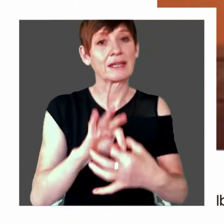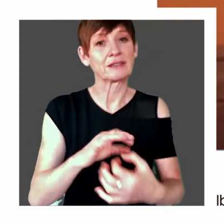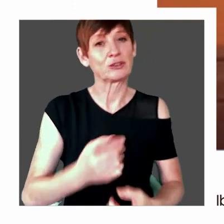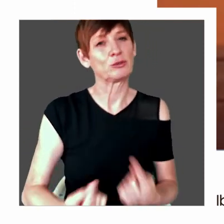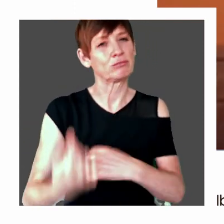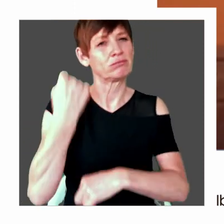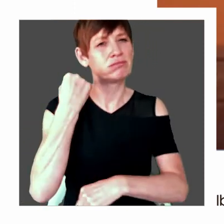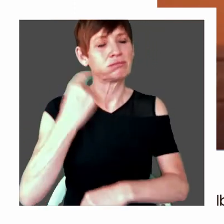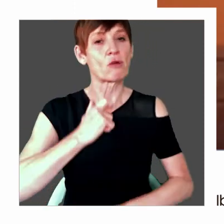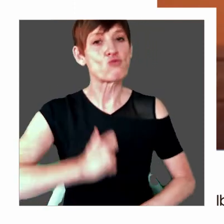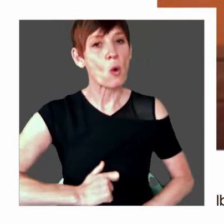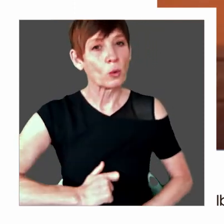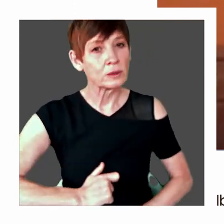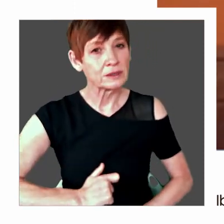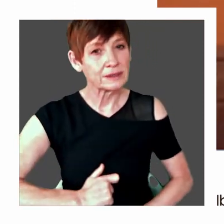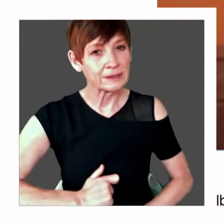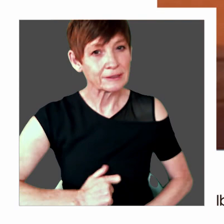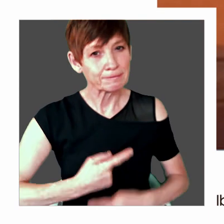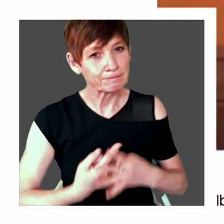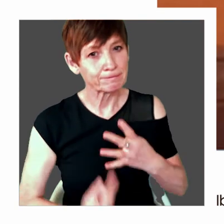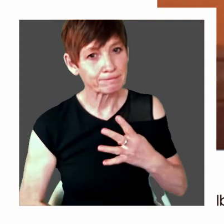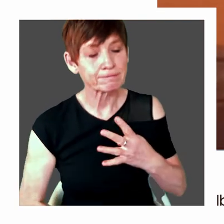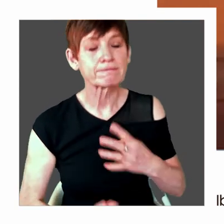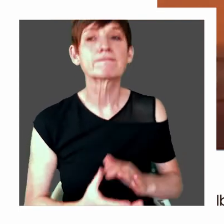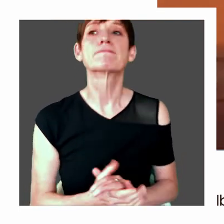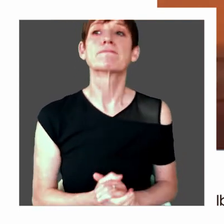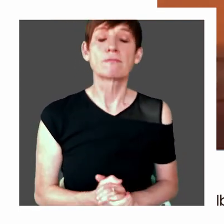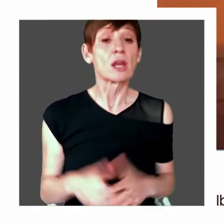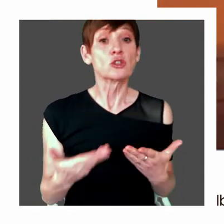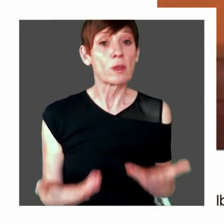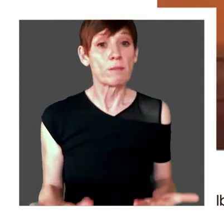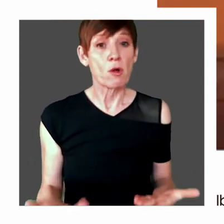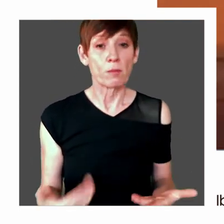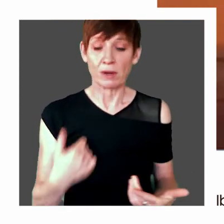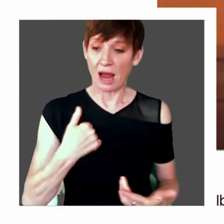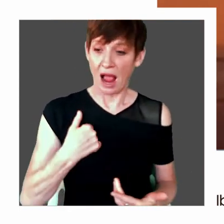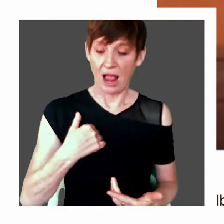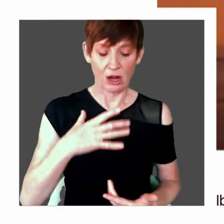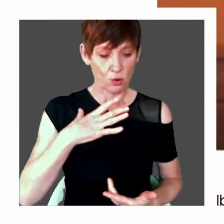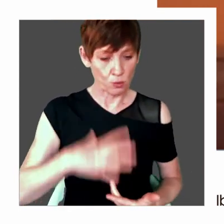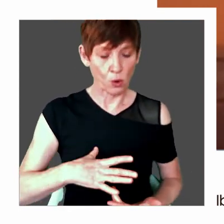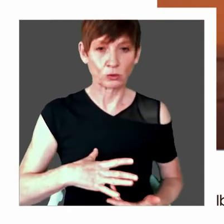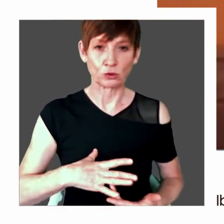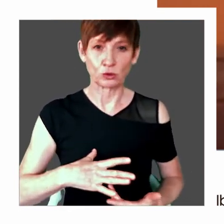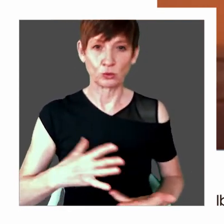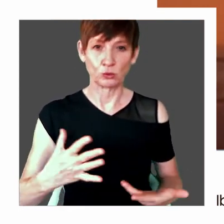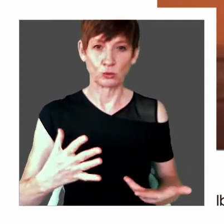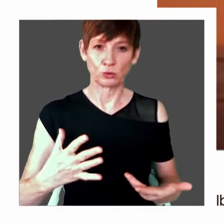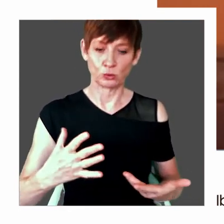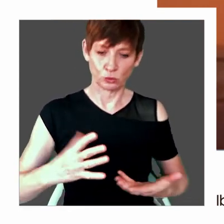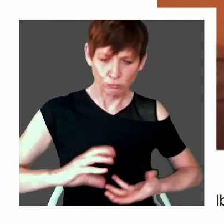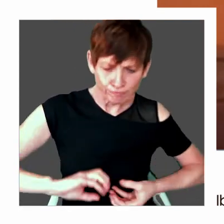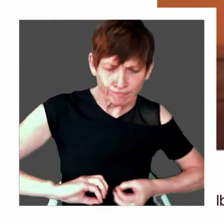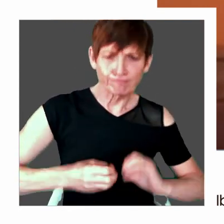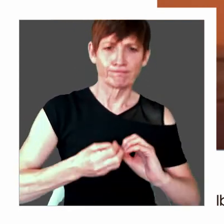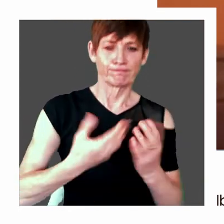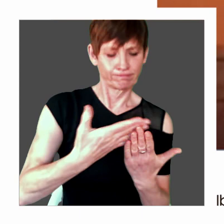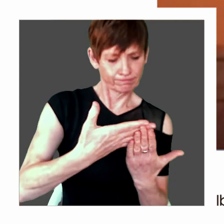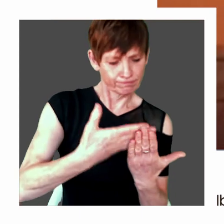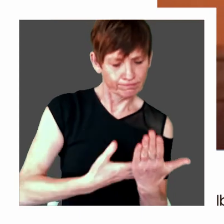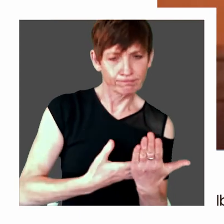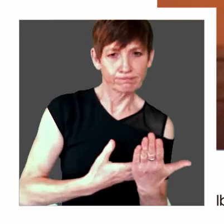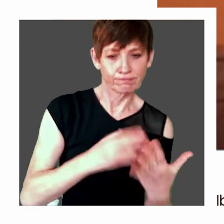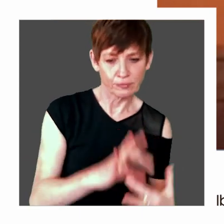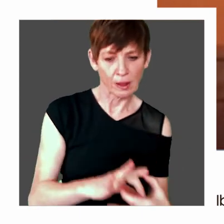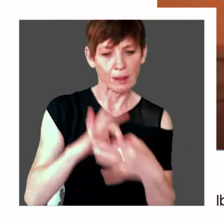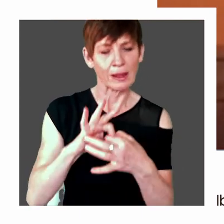So at the moment, what I'm trying to do is really build some firm research-backed information